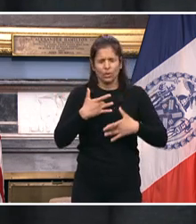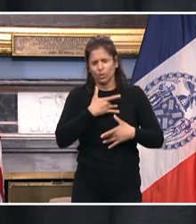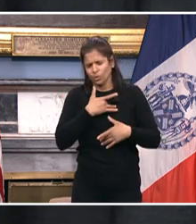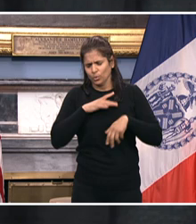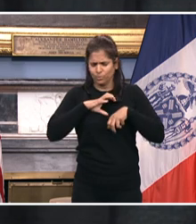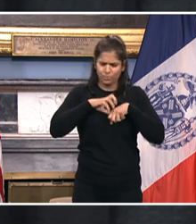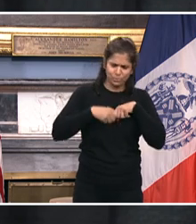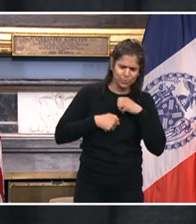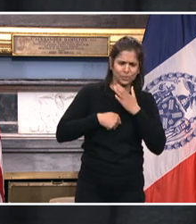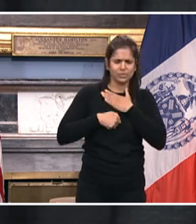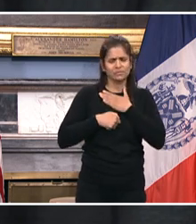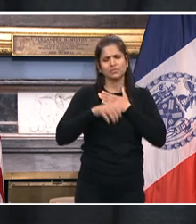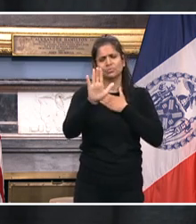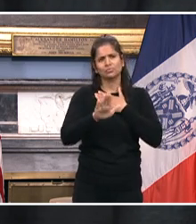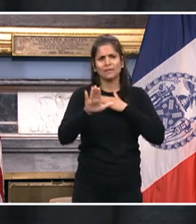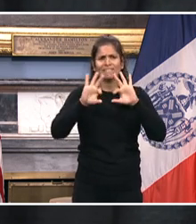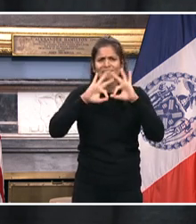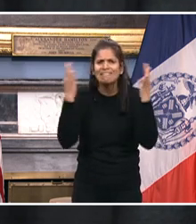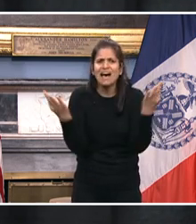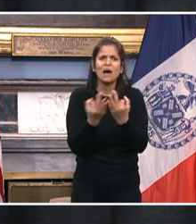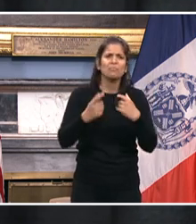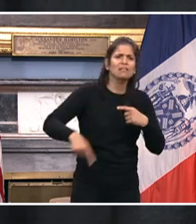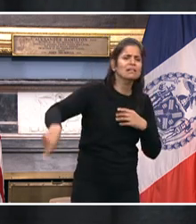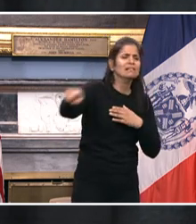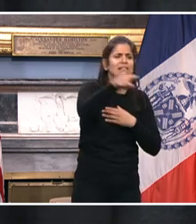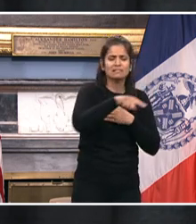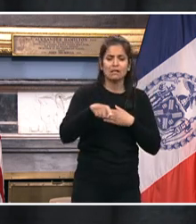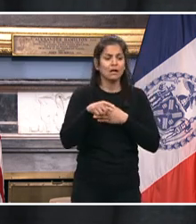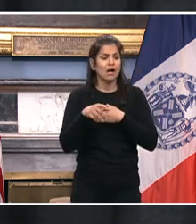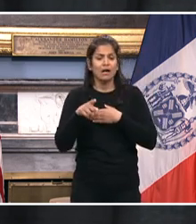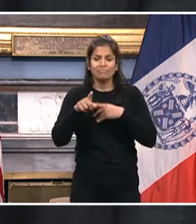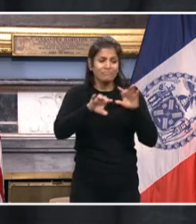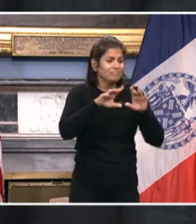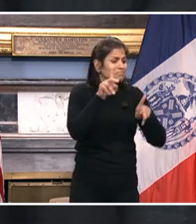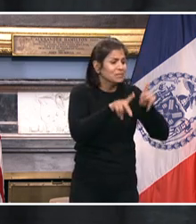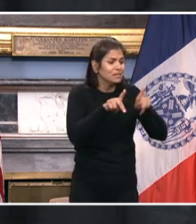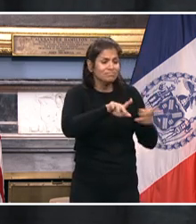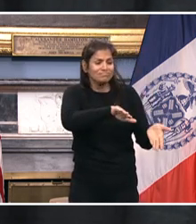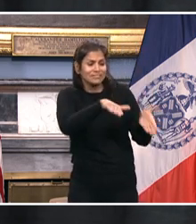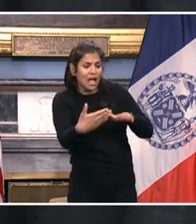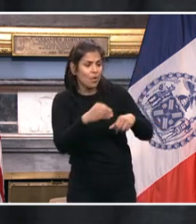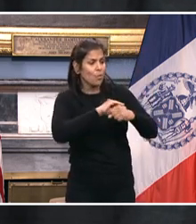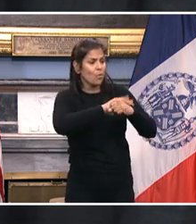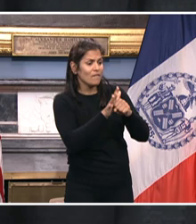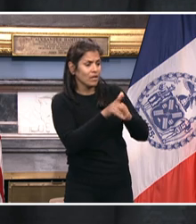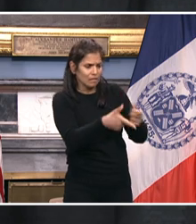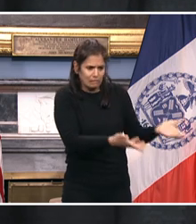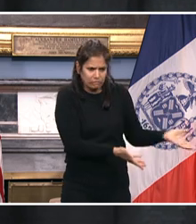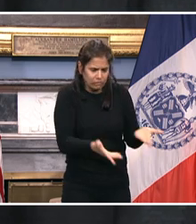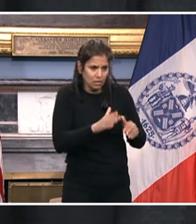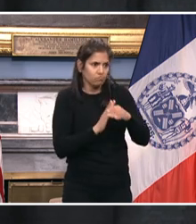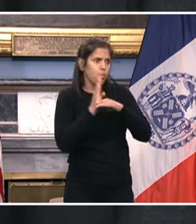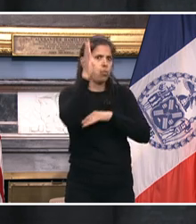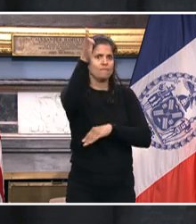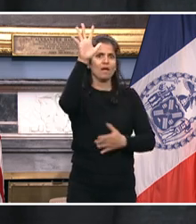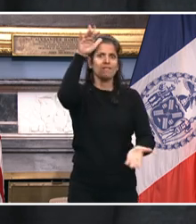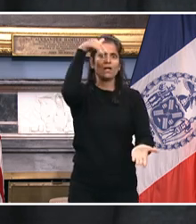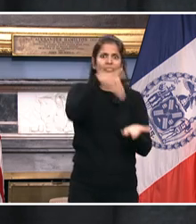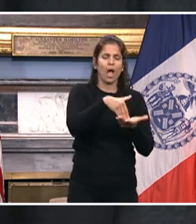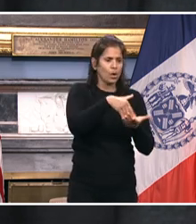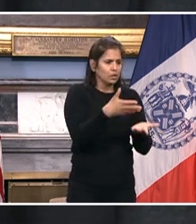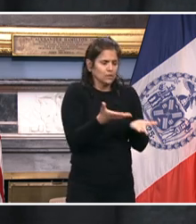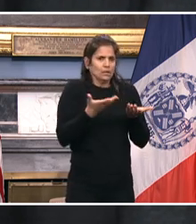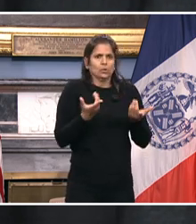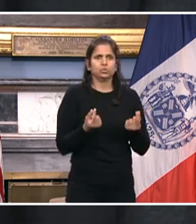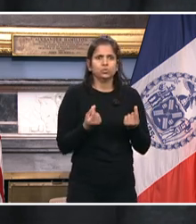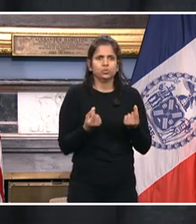This is not, you know, a policy matter. This is their lives, our family members, our loved ones' lives, and we want to speak very respectfully about